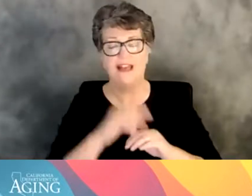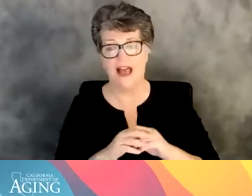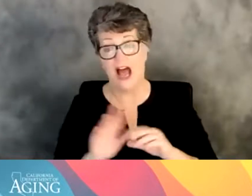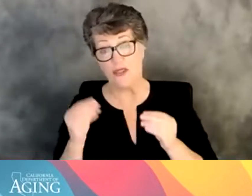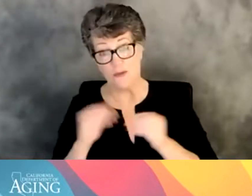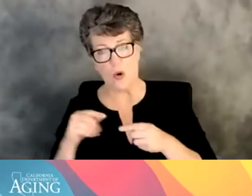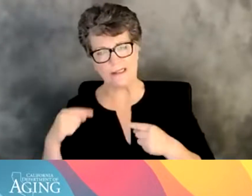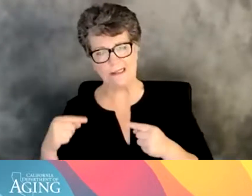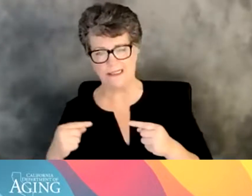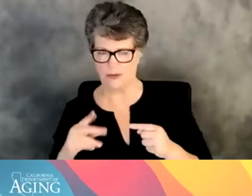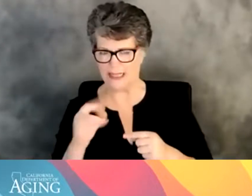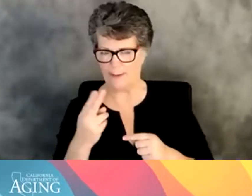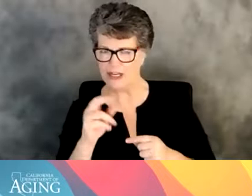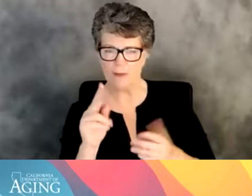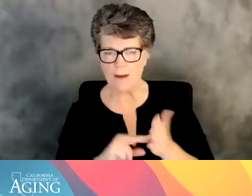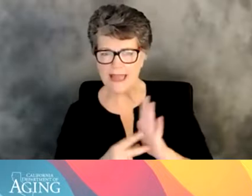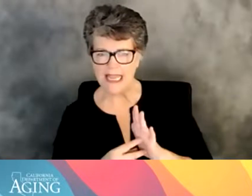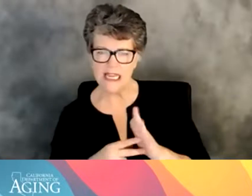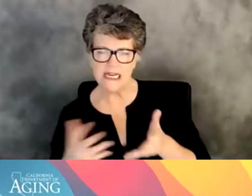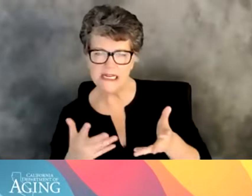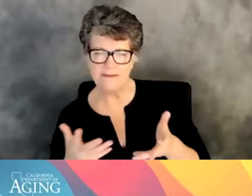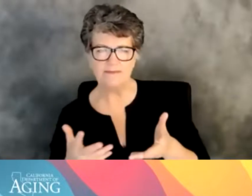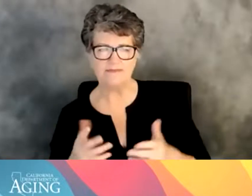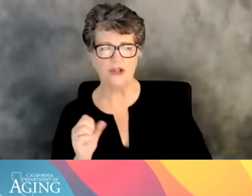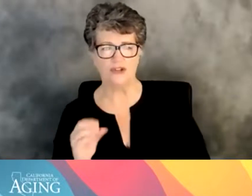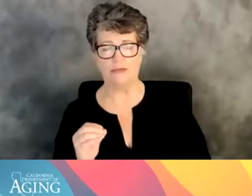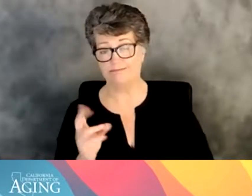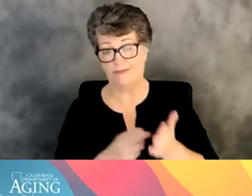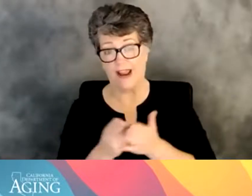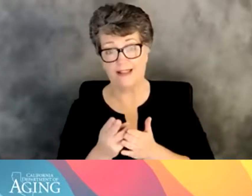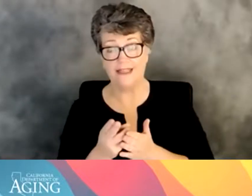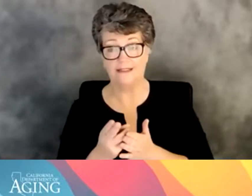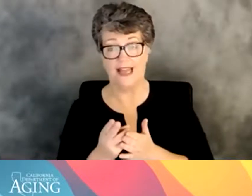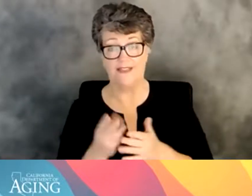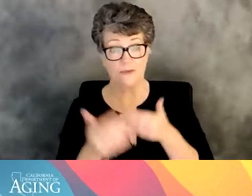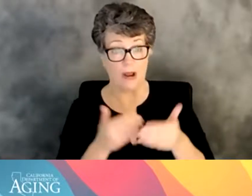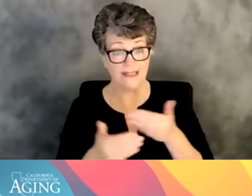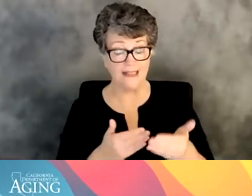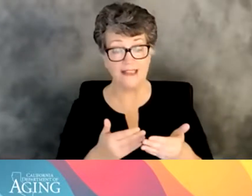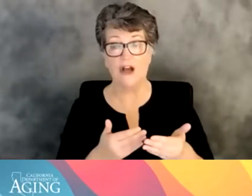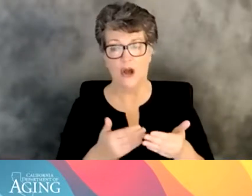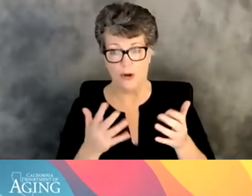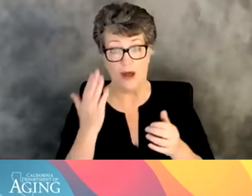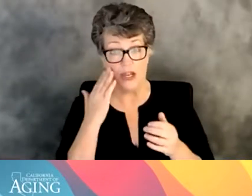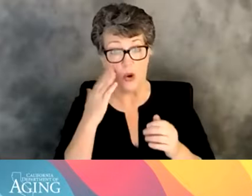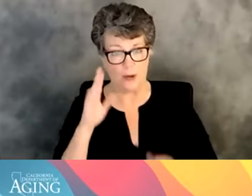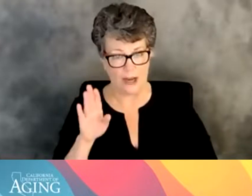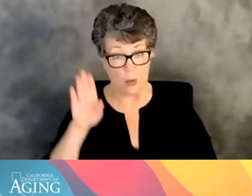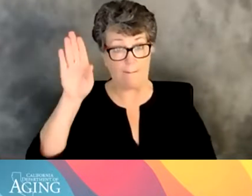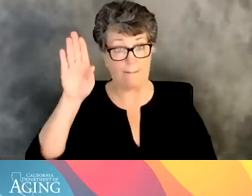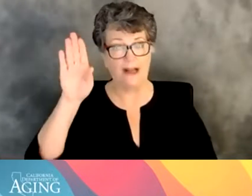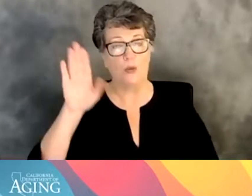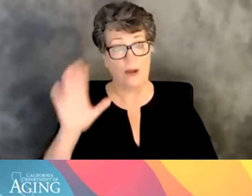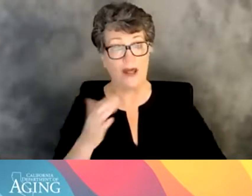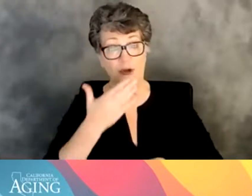about kind of what does that benchmark mean. And so frankly, in this process, we thought we all know we want to go up. We want to do